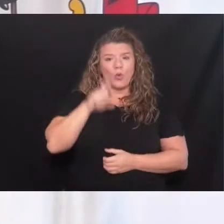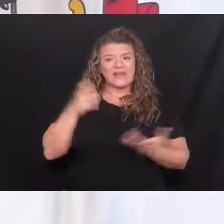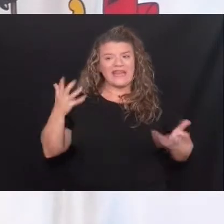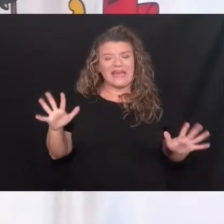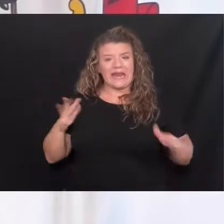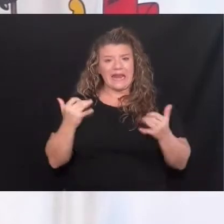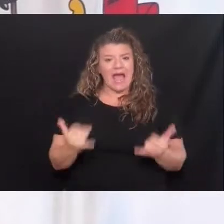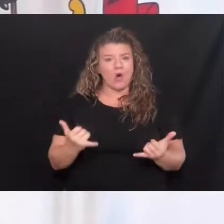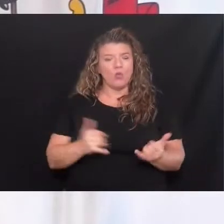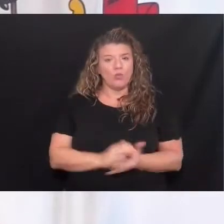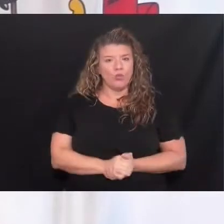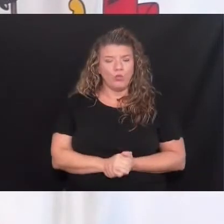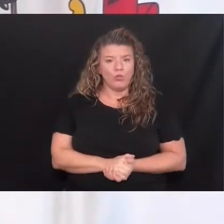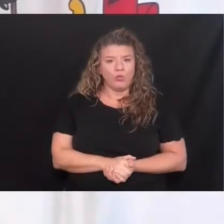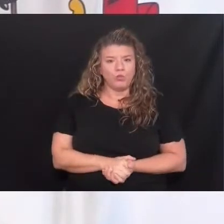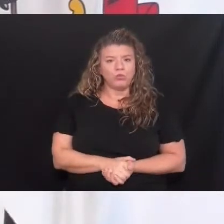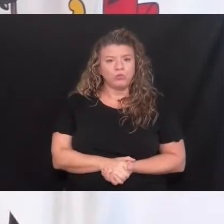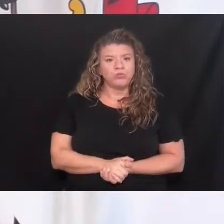now.